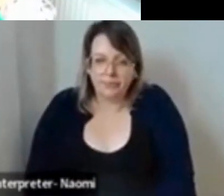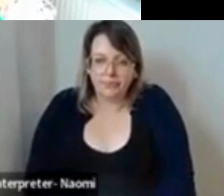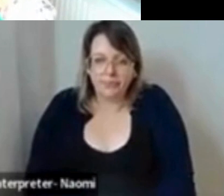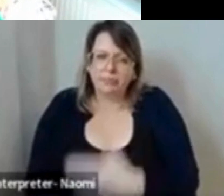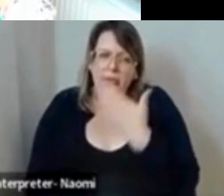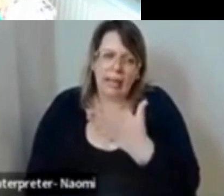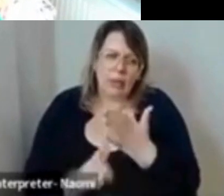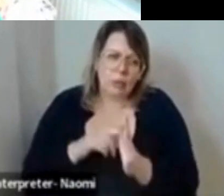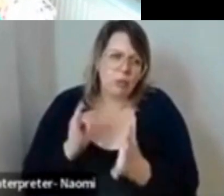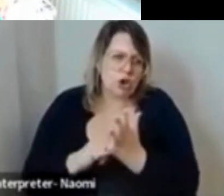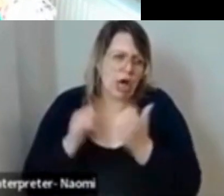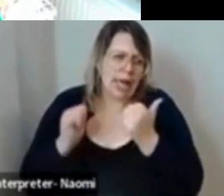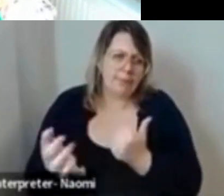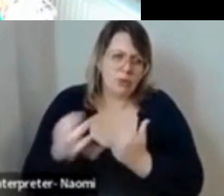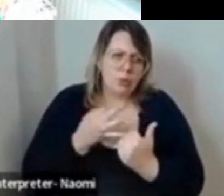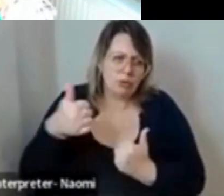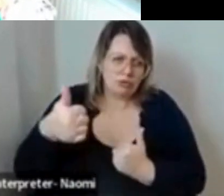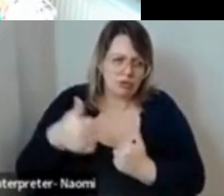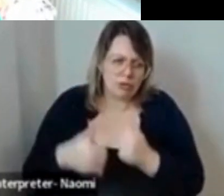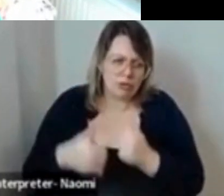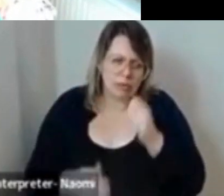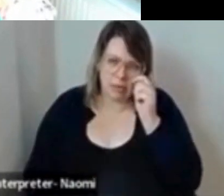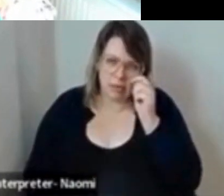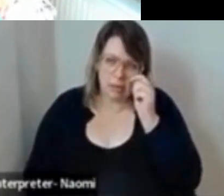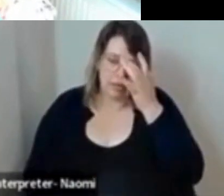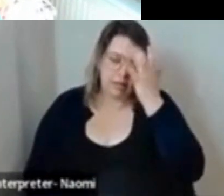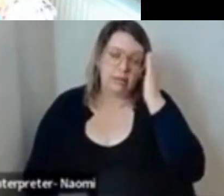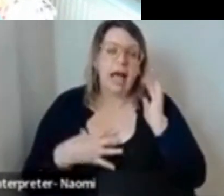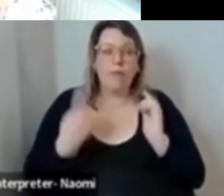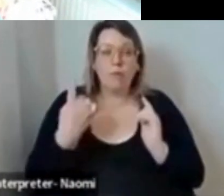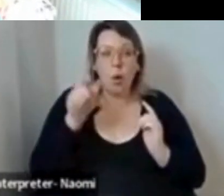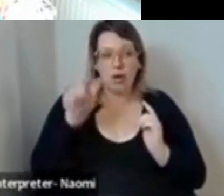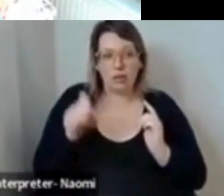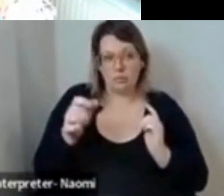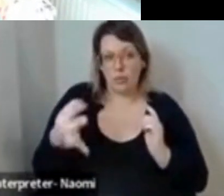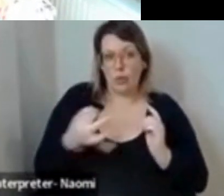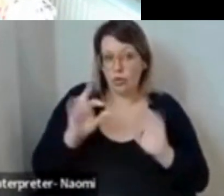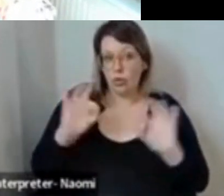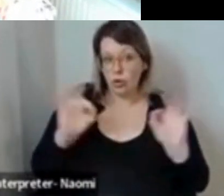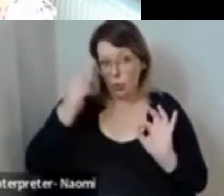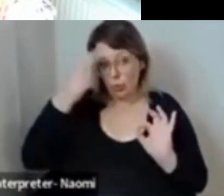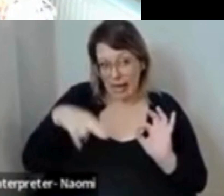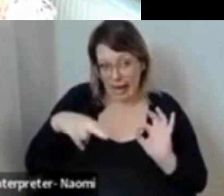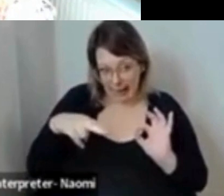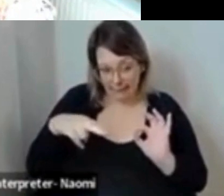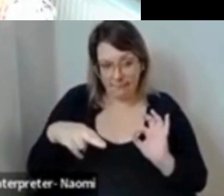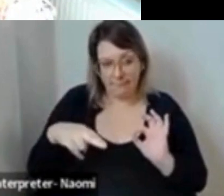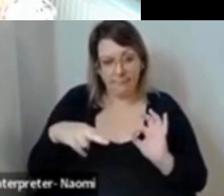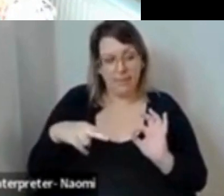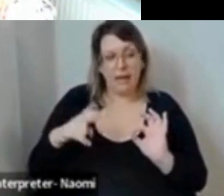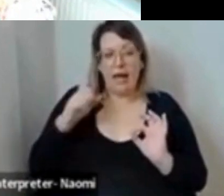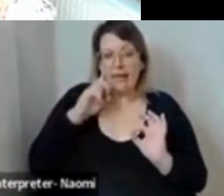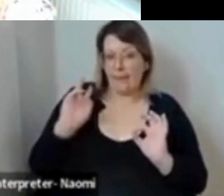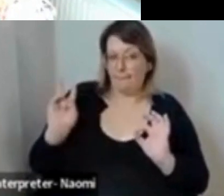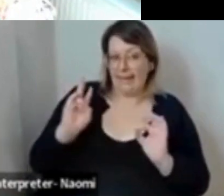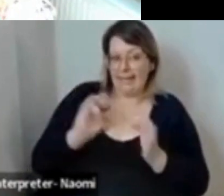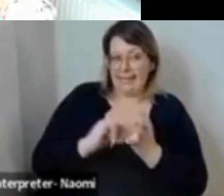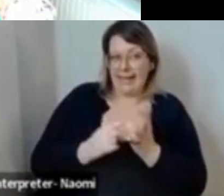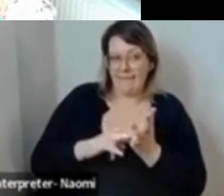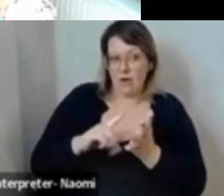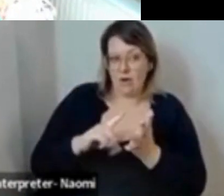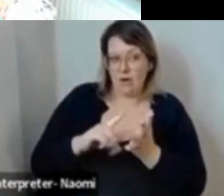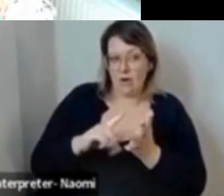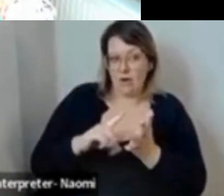James, for your question. I've got an anonymous question here, and Stefano, I think if you and I try and answer this